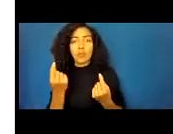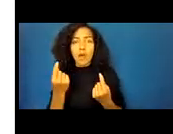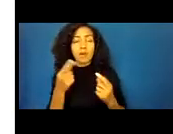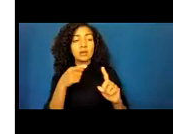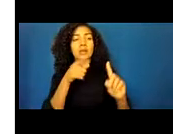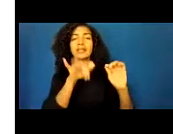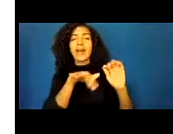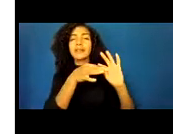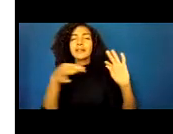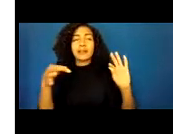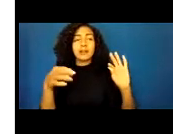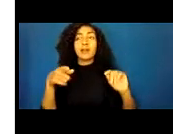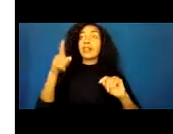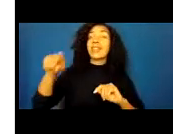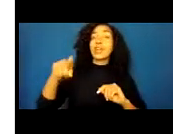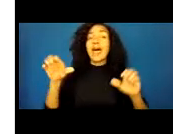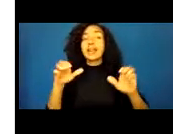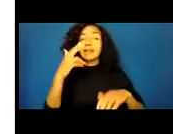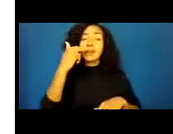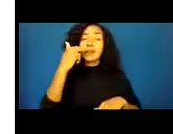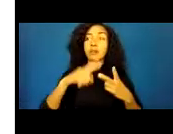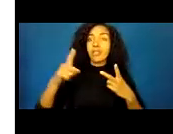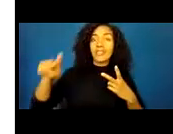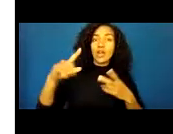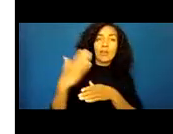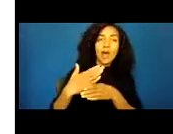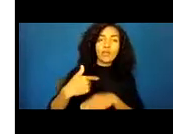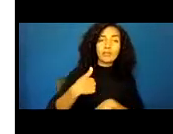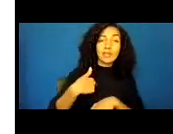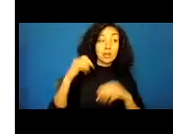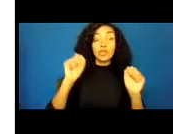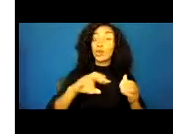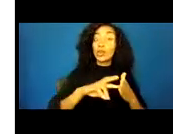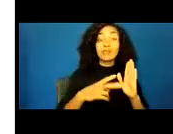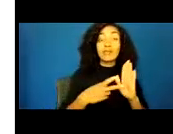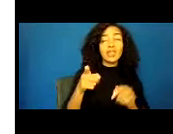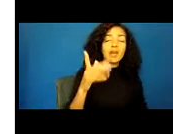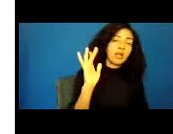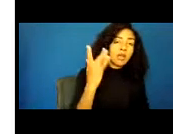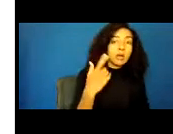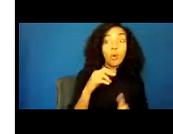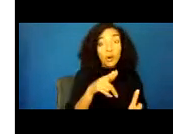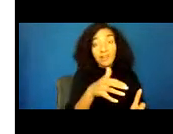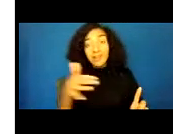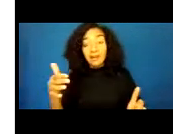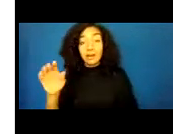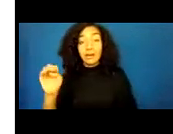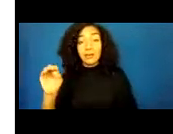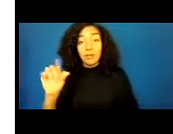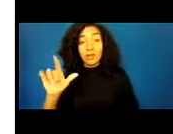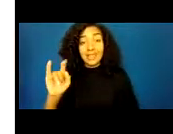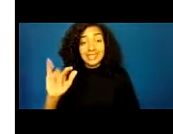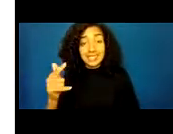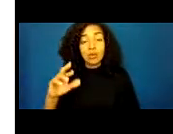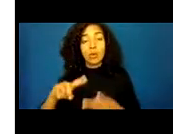they're bothering me, which in some areas could mean all the way from they're annoying me to they're molesting or raping. And so those